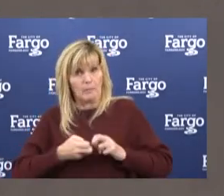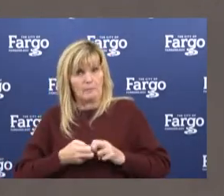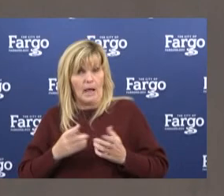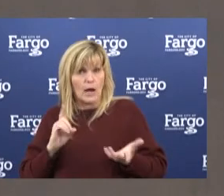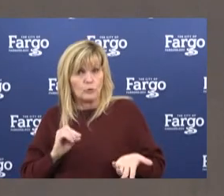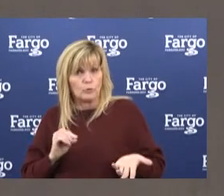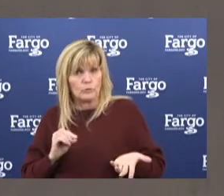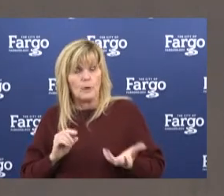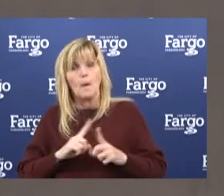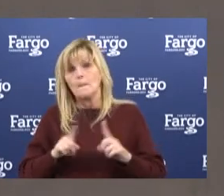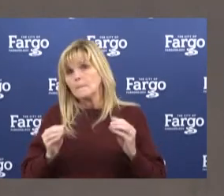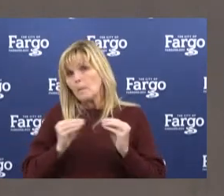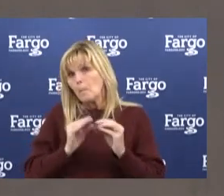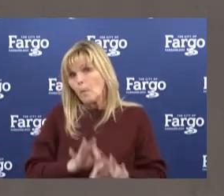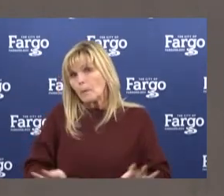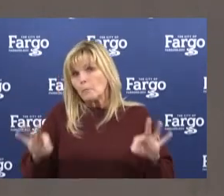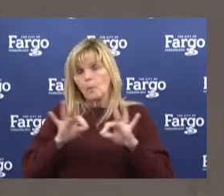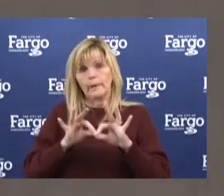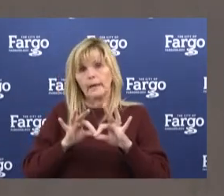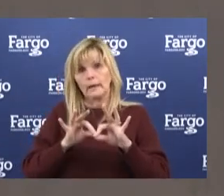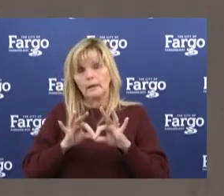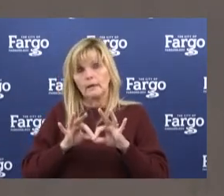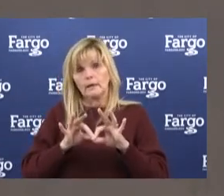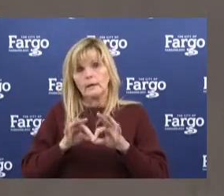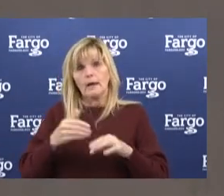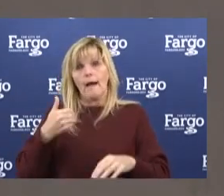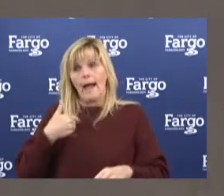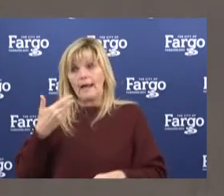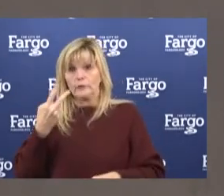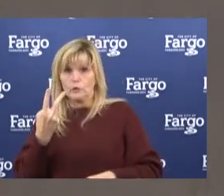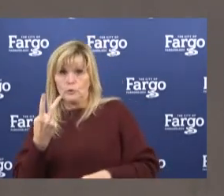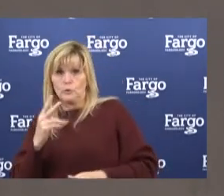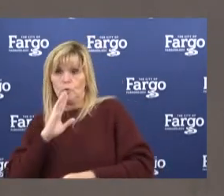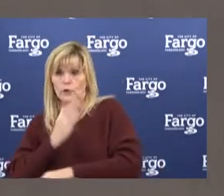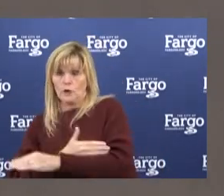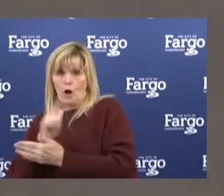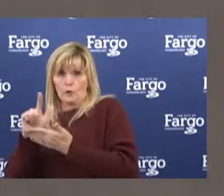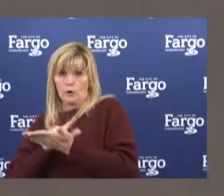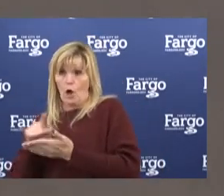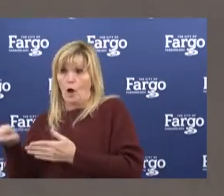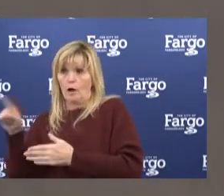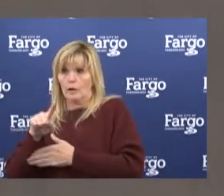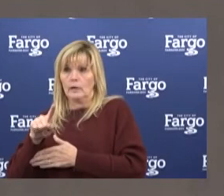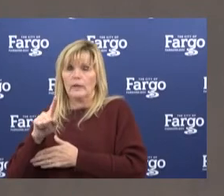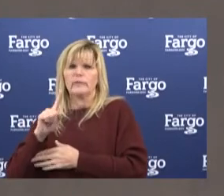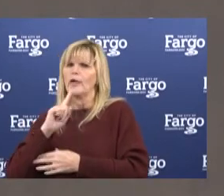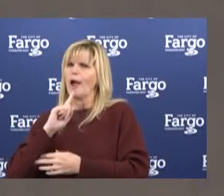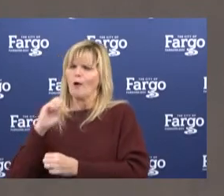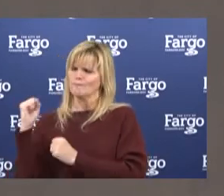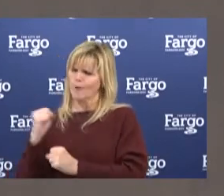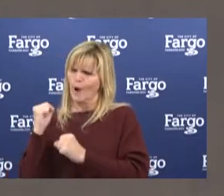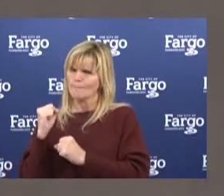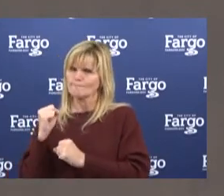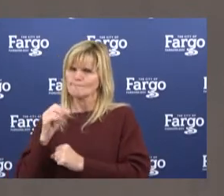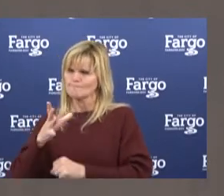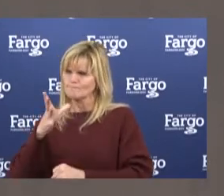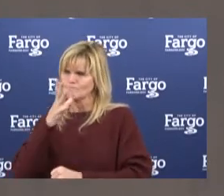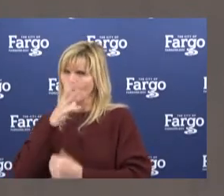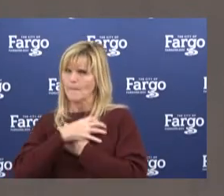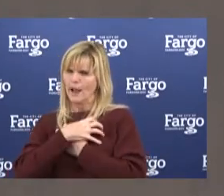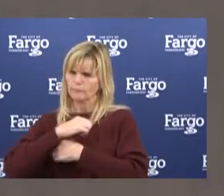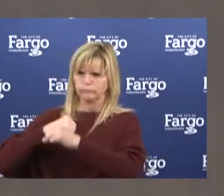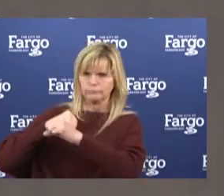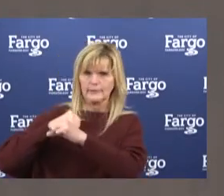But more importantly, I have two daughter-in-laws that are absolutely mama bears. And if